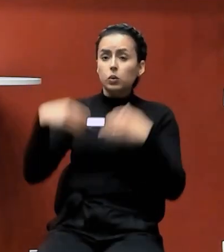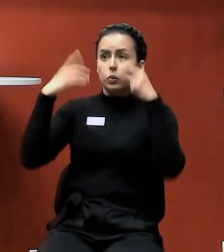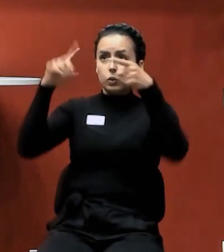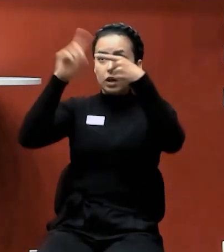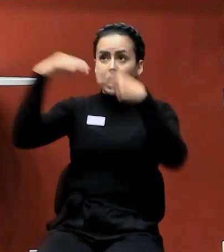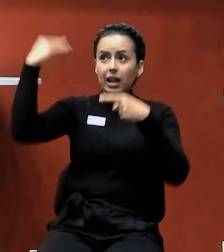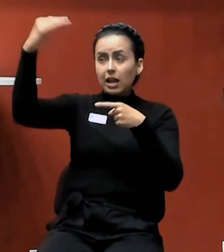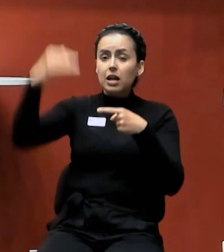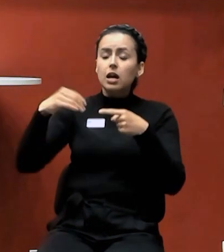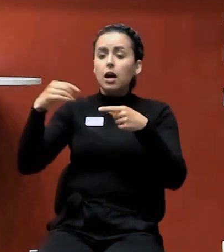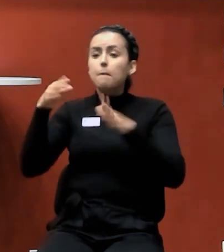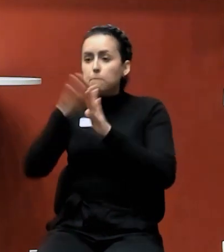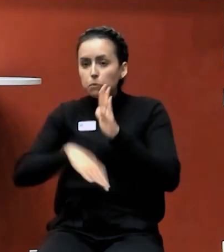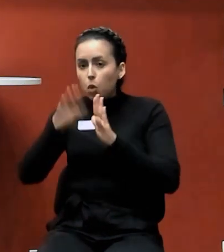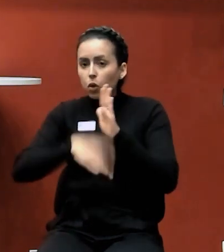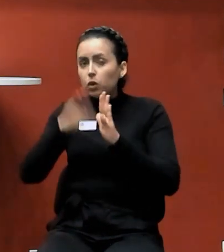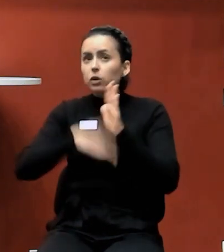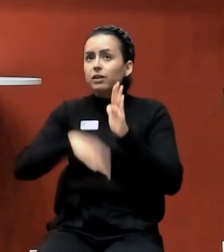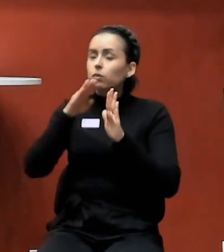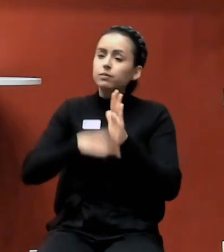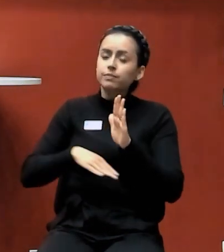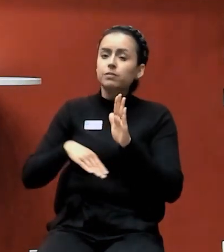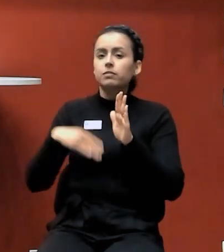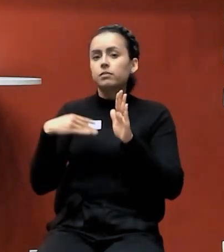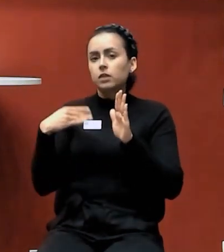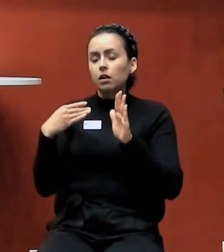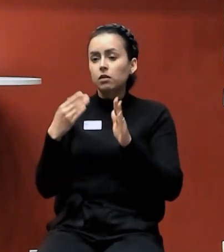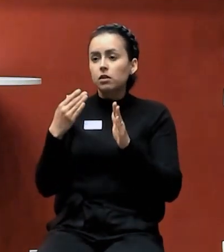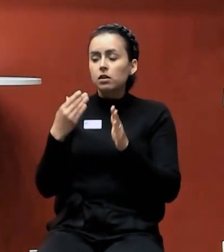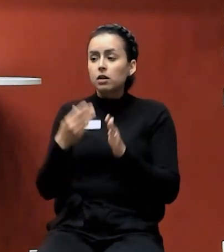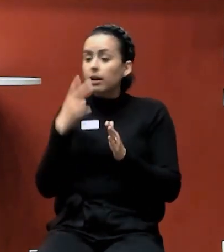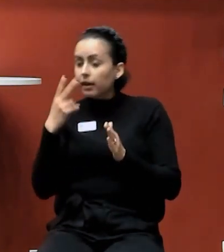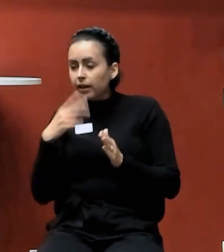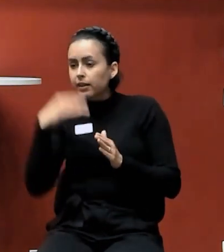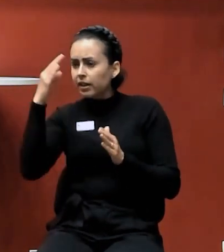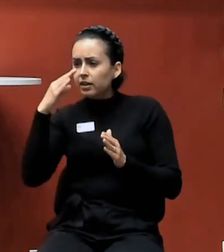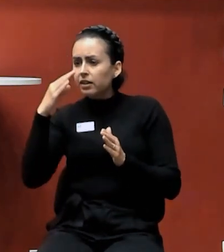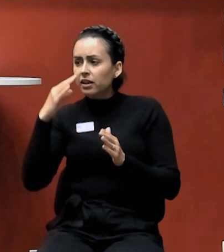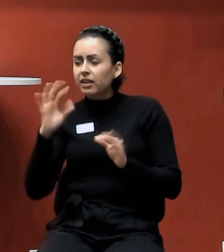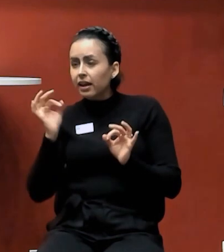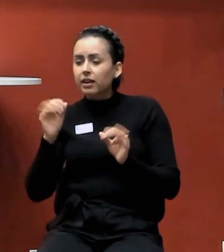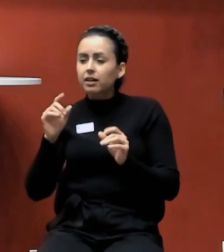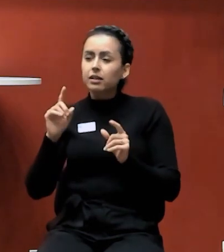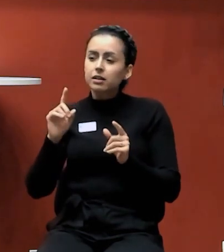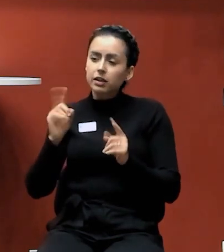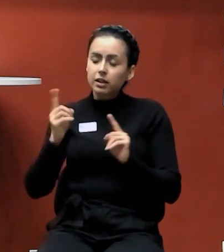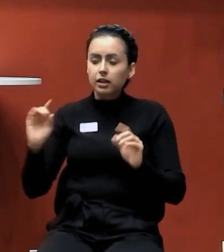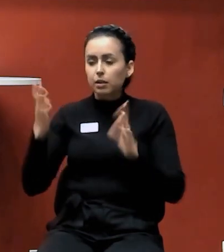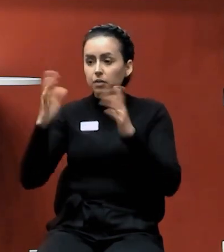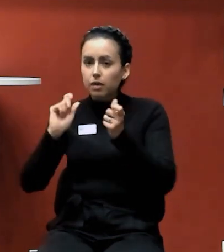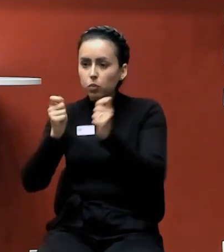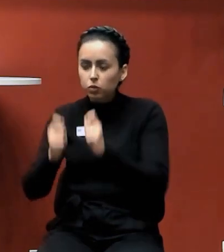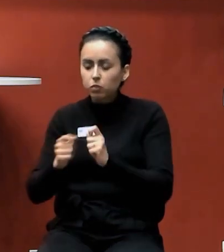policies, resources, which are easier to see. Like you can see how the law is changing. You can see maybe a bit like where are the resources